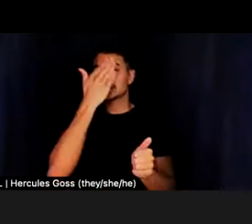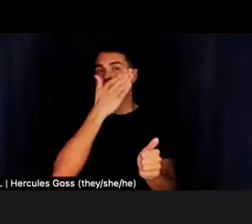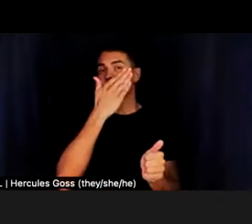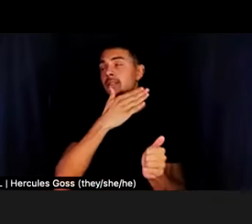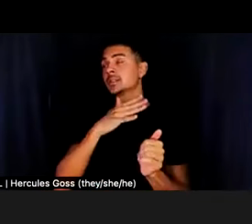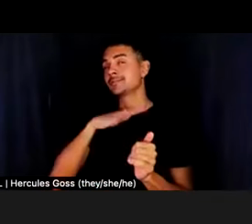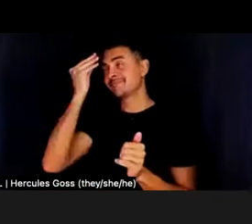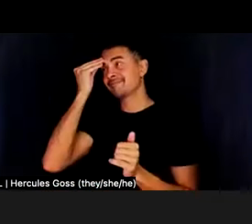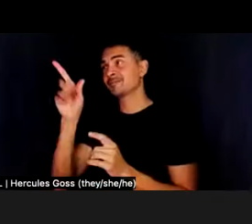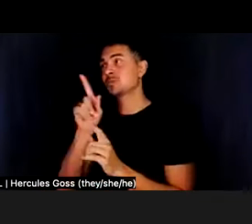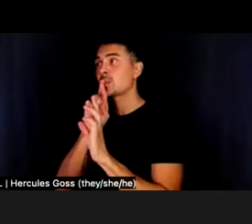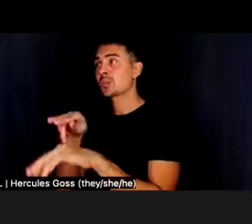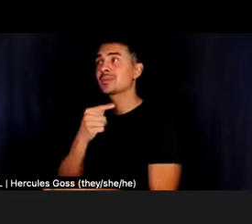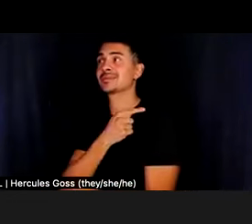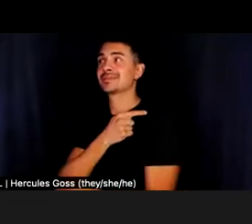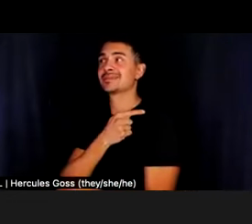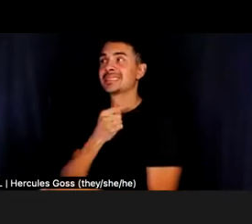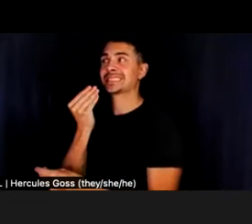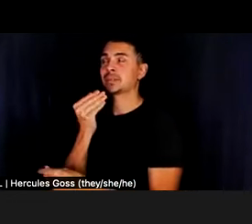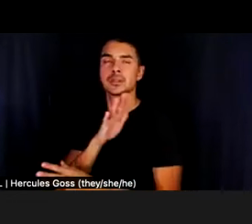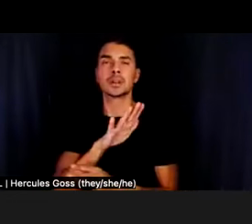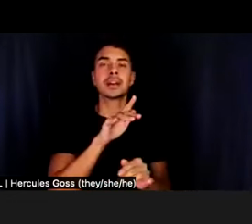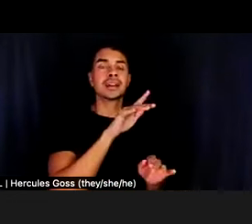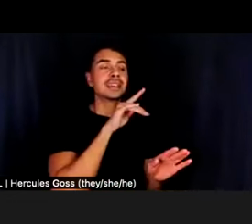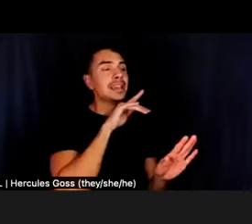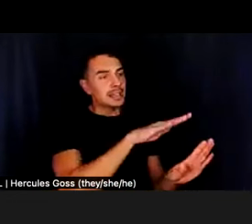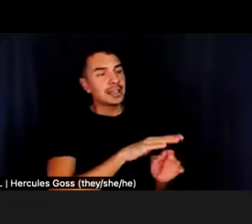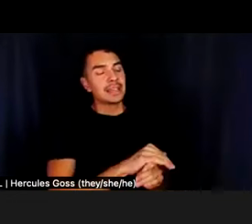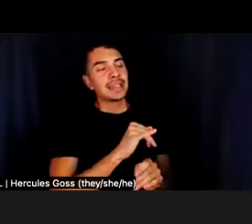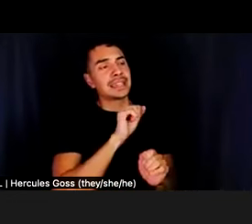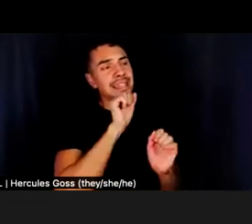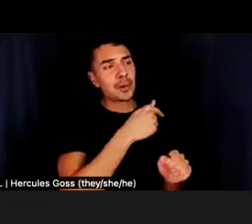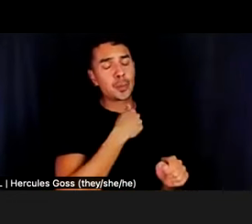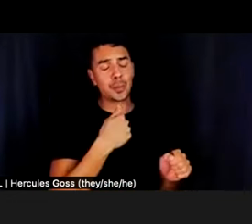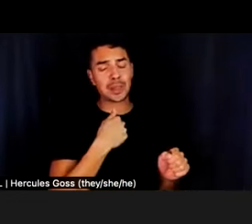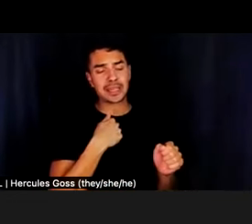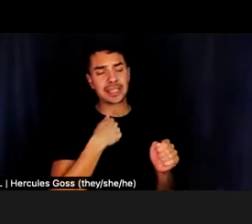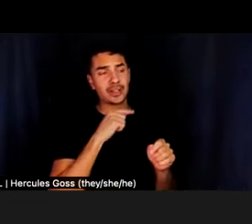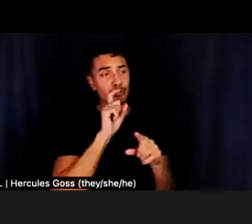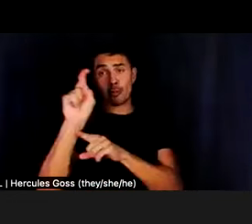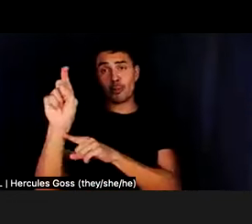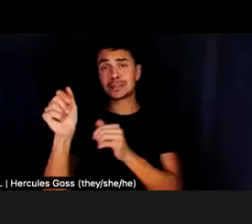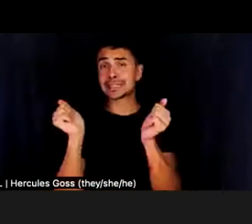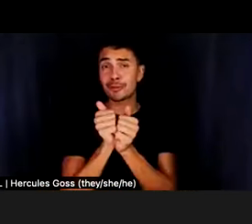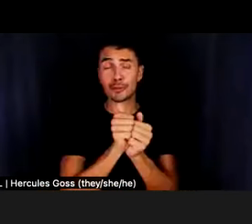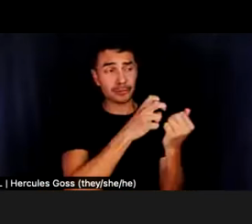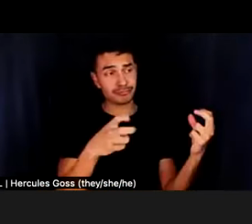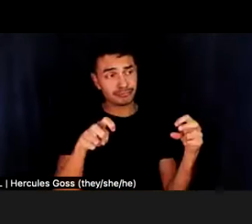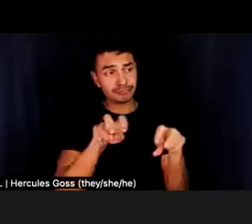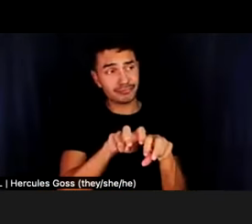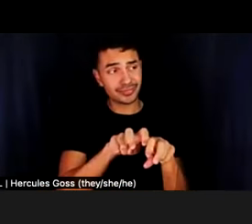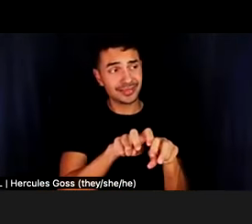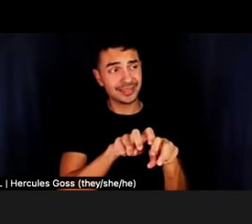about their behavior is letting you know this, and to say, is it okay if we call someone, right? Can we sit down together and make this phone call or make